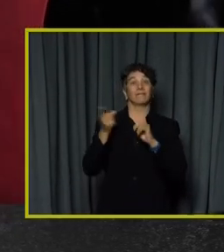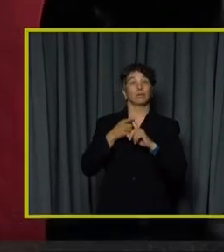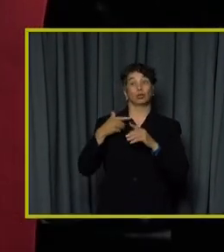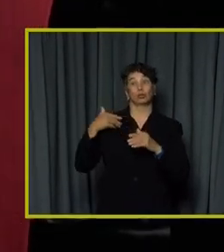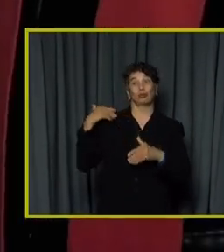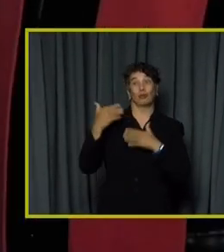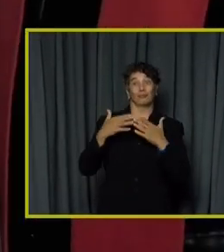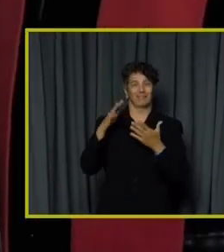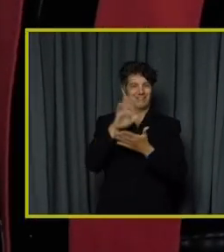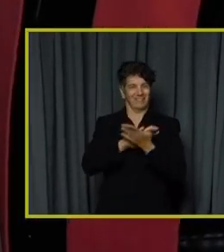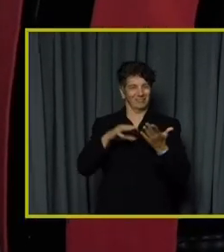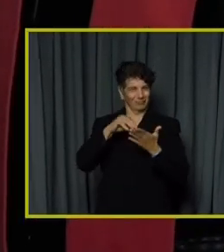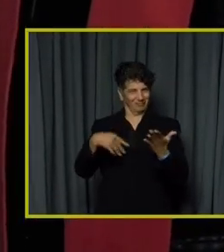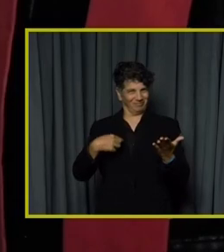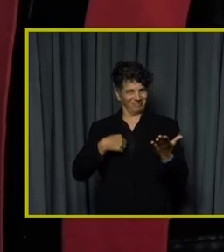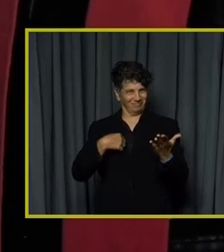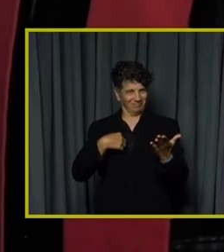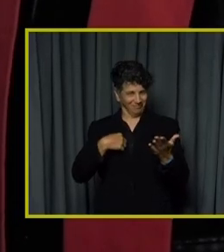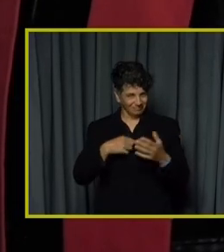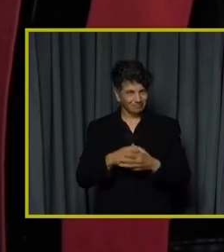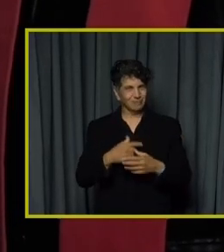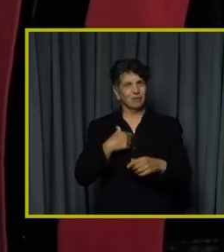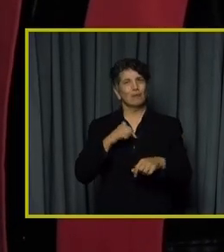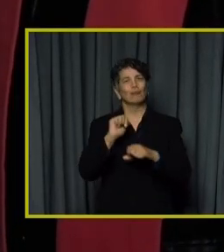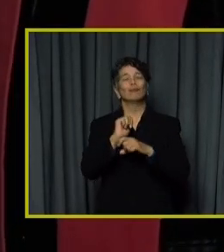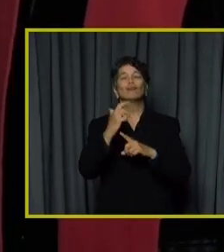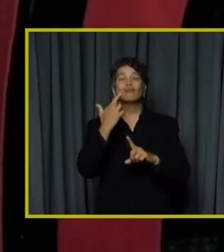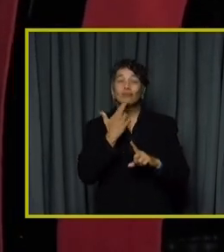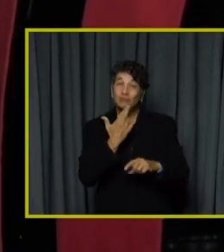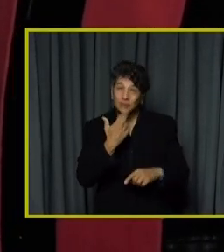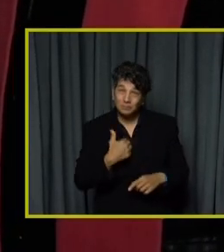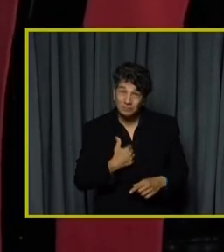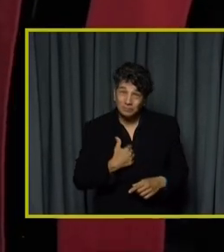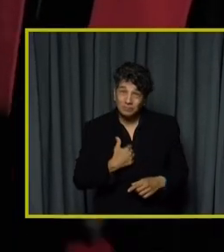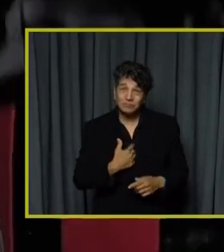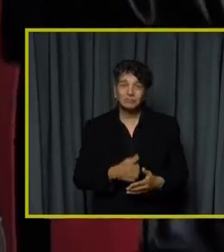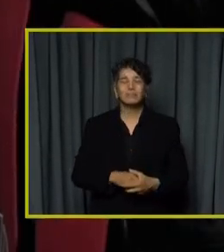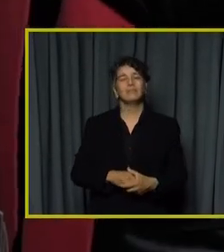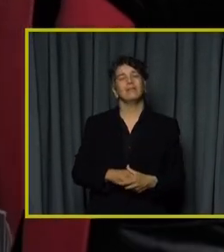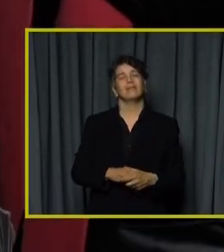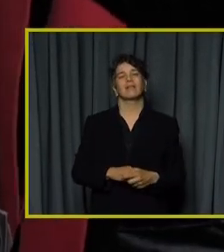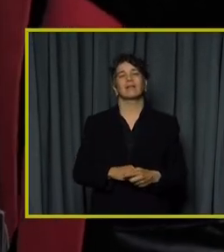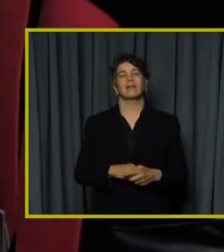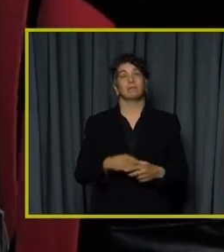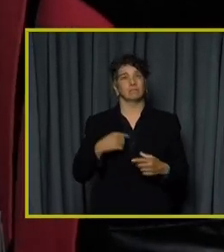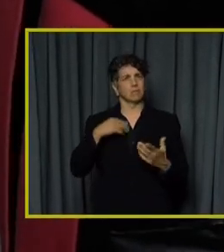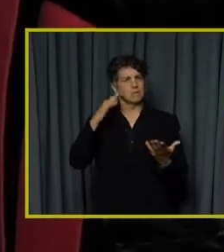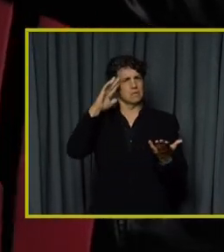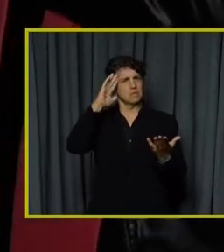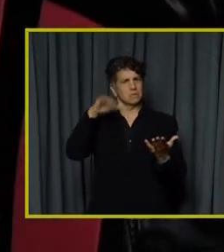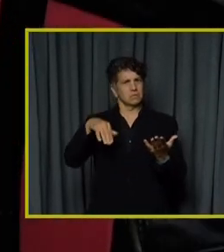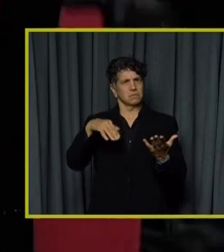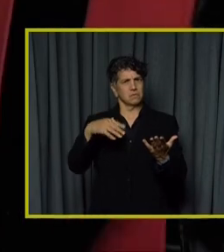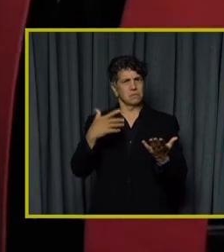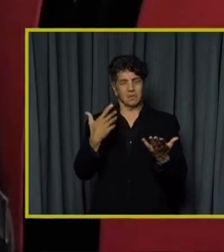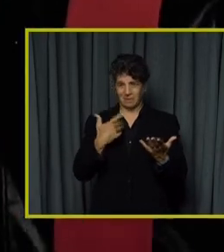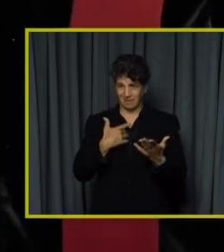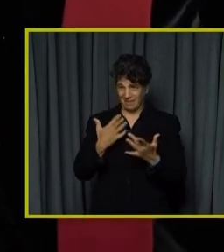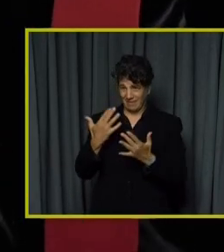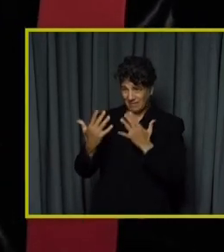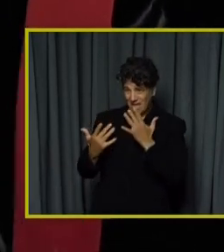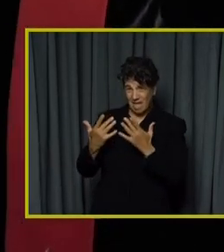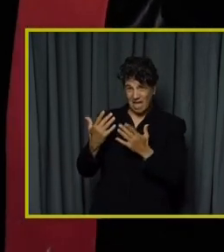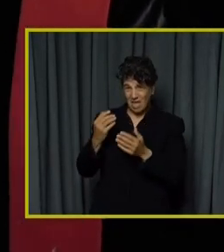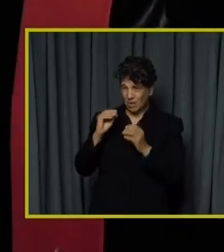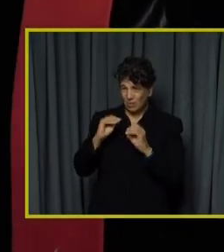Kentucky. I could tell you about collecting firewood when we didn't have electric, or collecting rainwater in buckets when we couldn't get water. Or